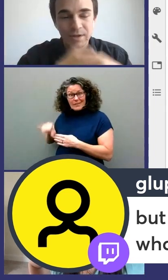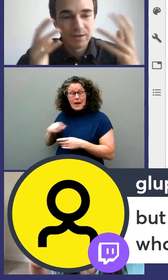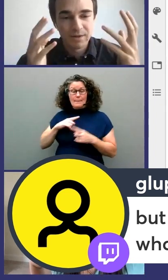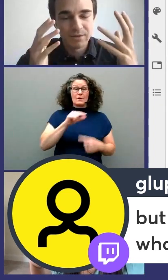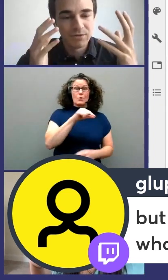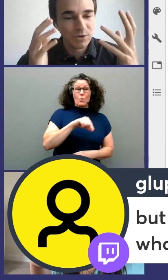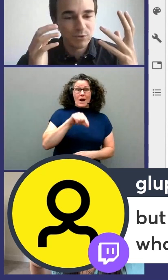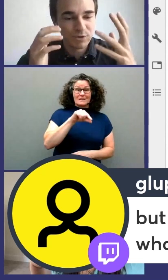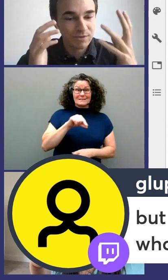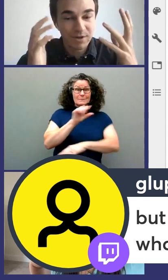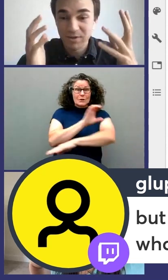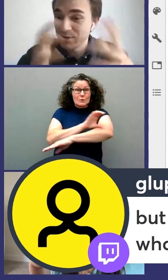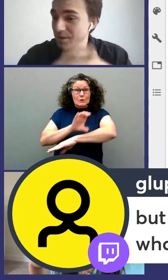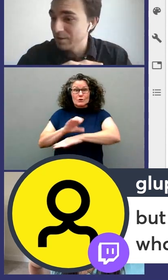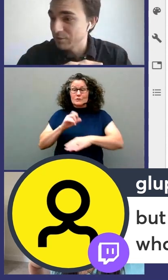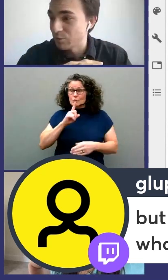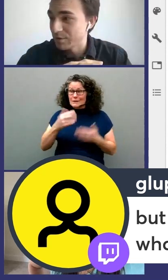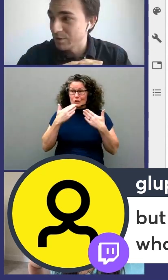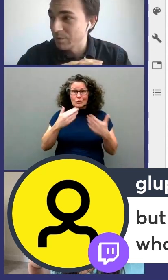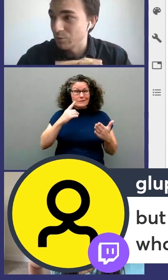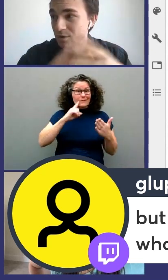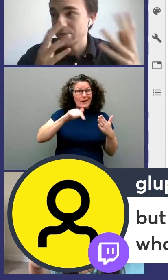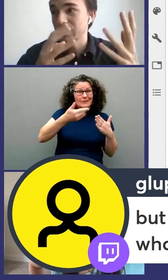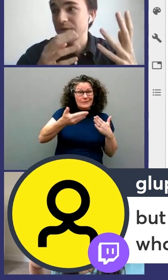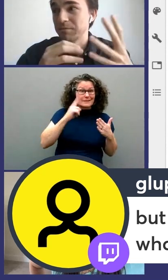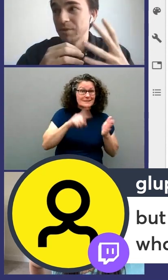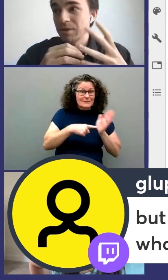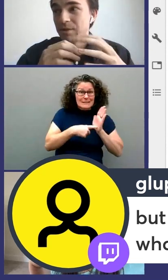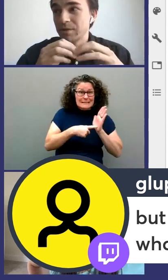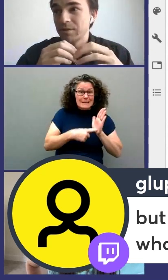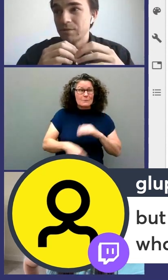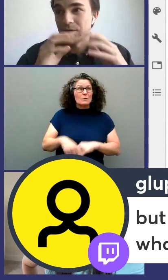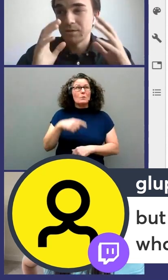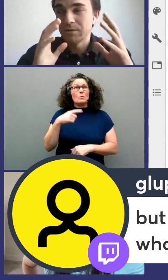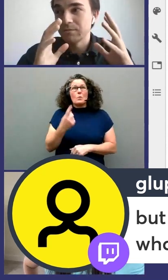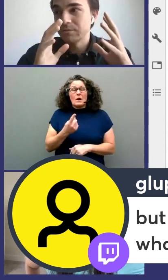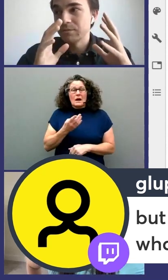are very good in other things. For example, one of the